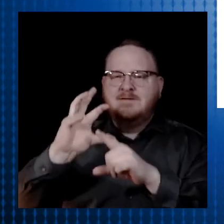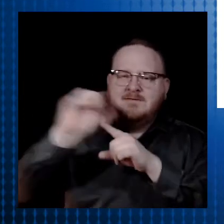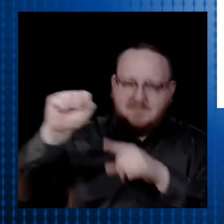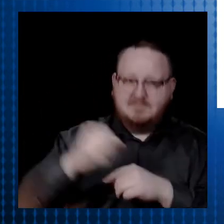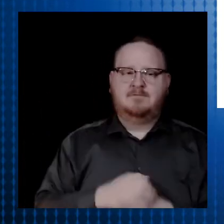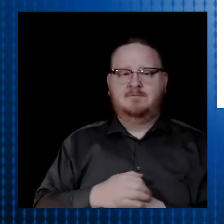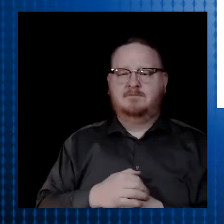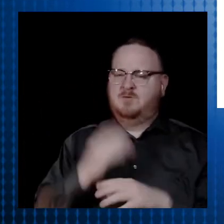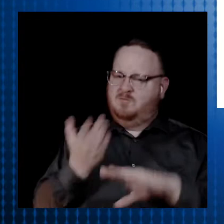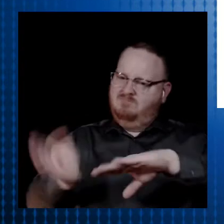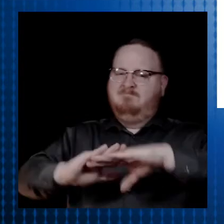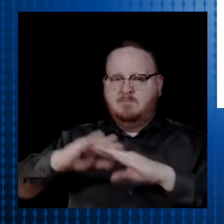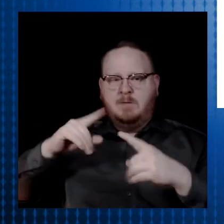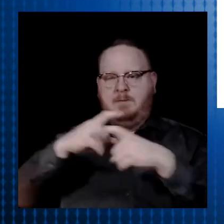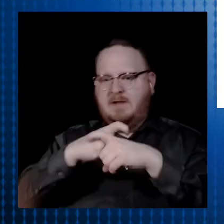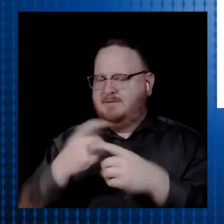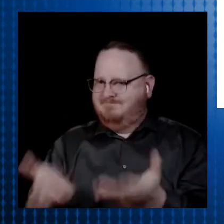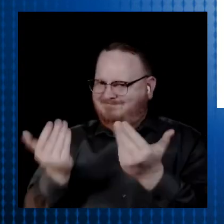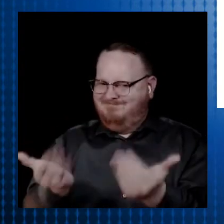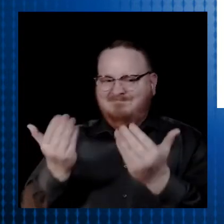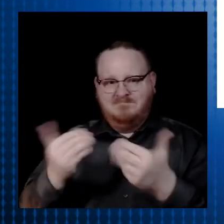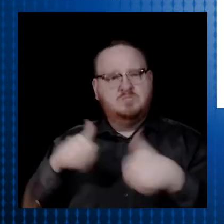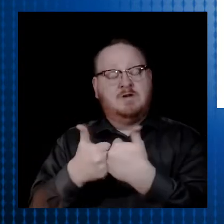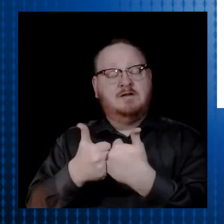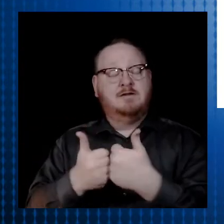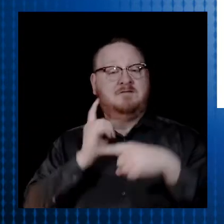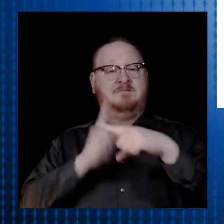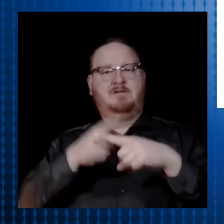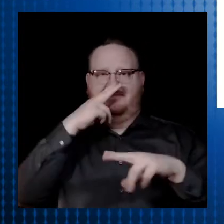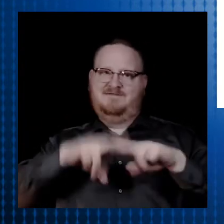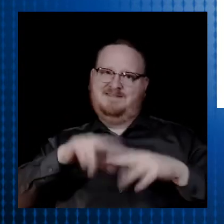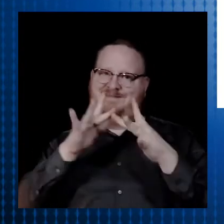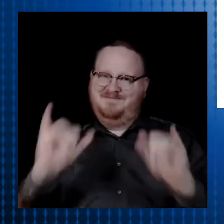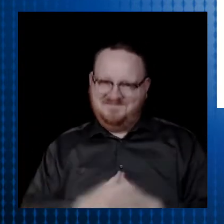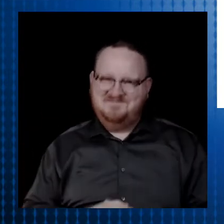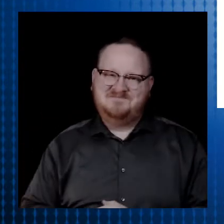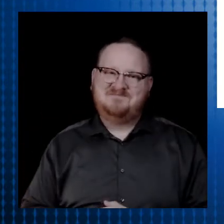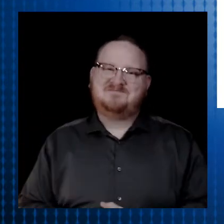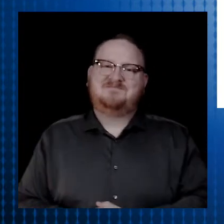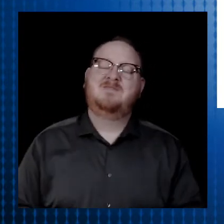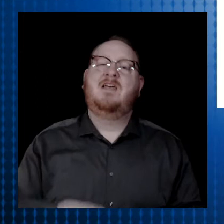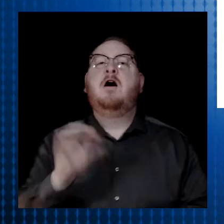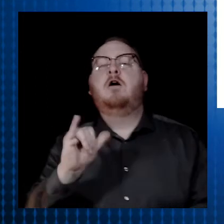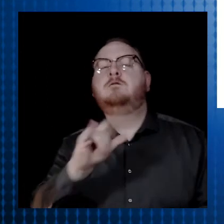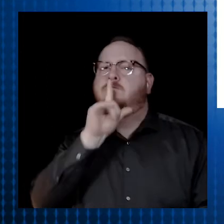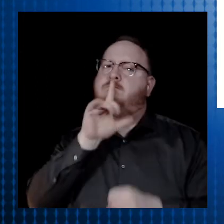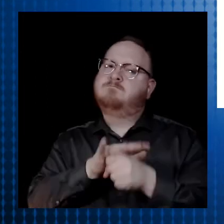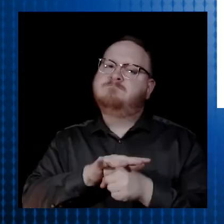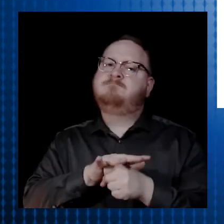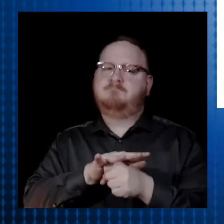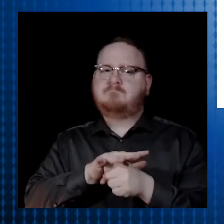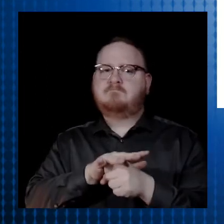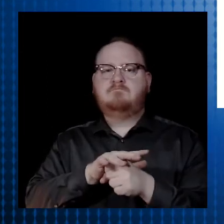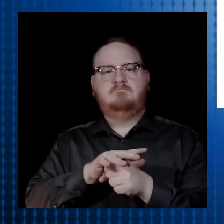complexity. And she makes it fun along the way. She also brings a deep commitment of